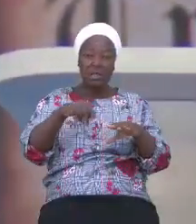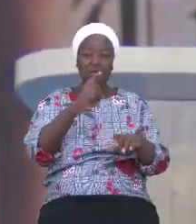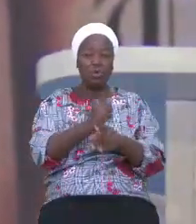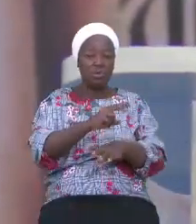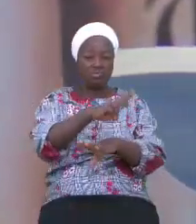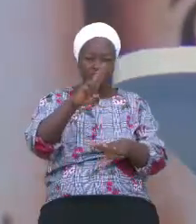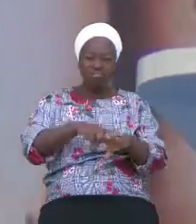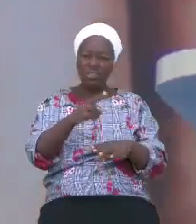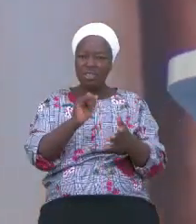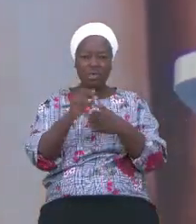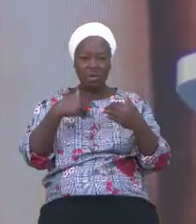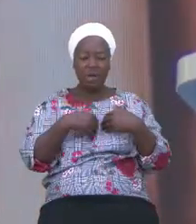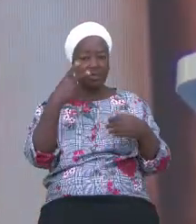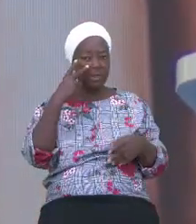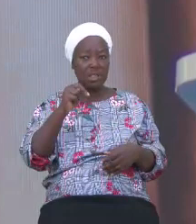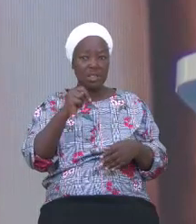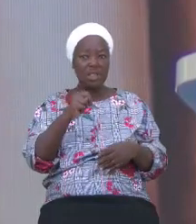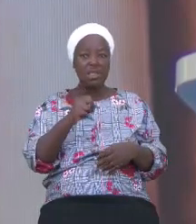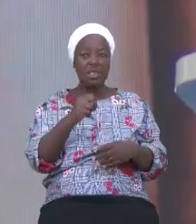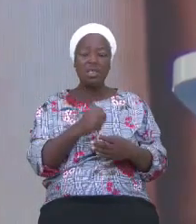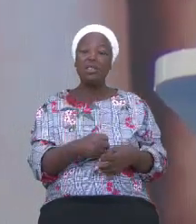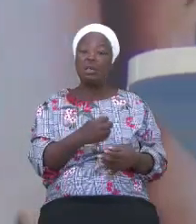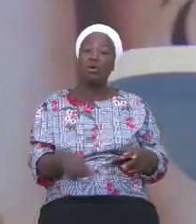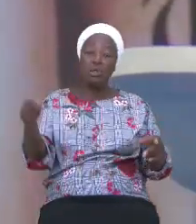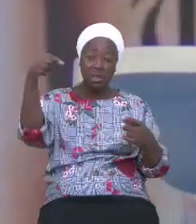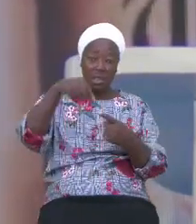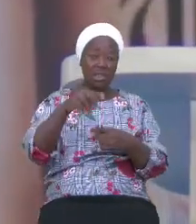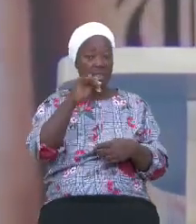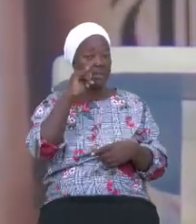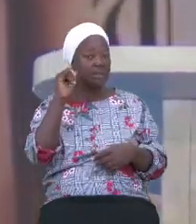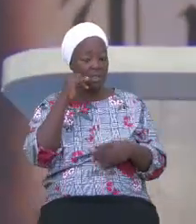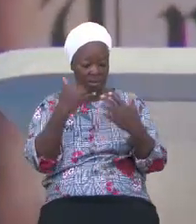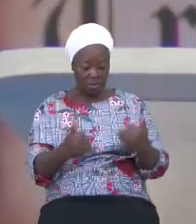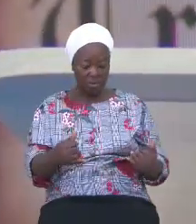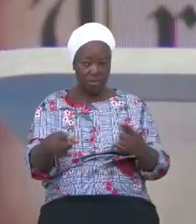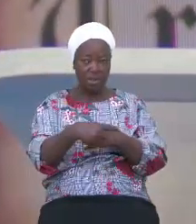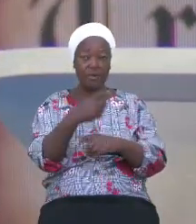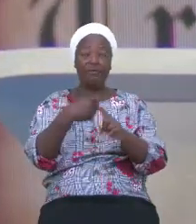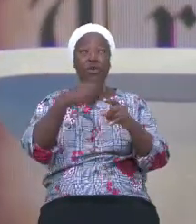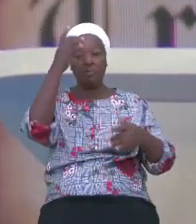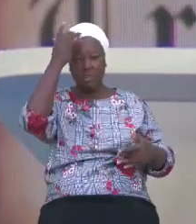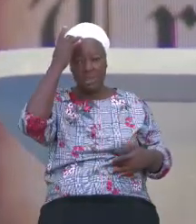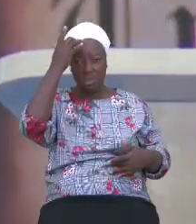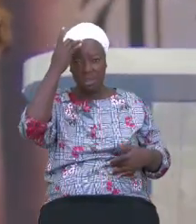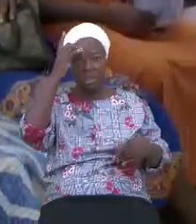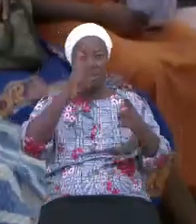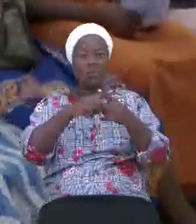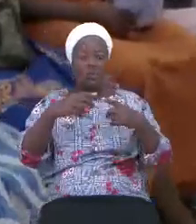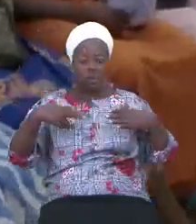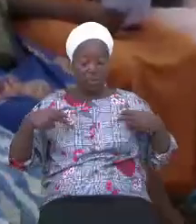things we have seen, even until yesterday, today, from sickness to